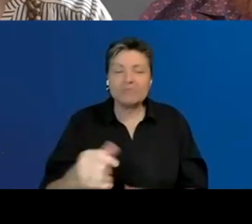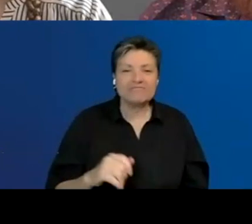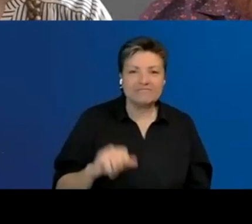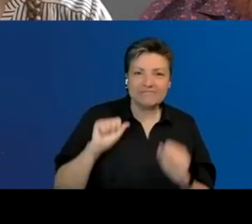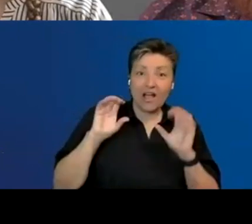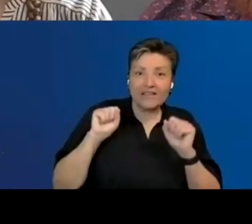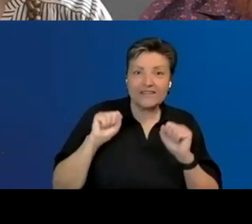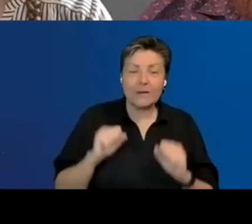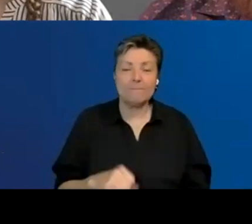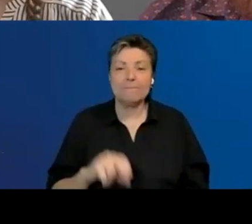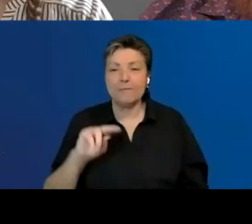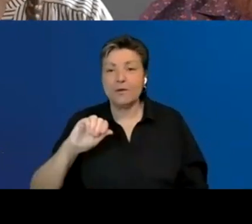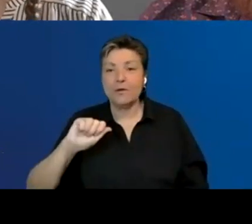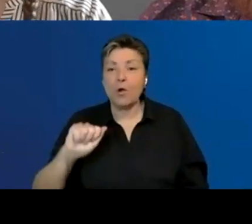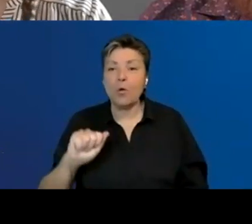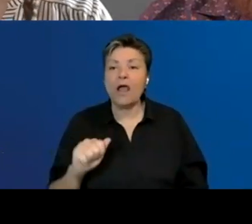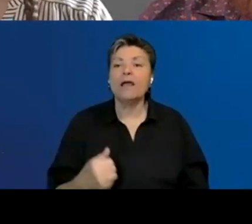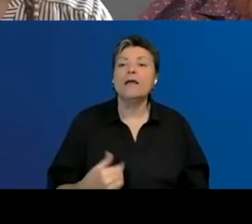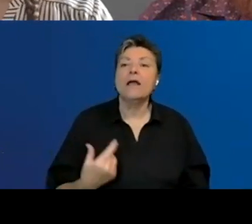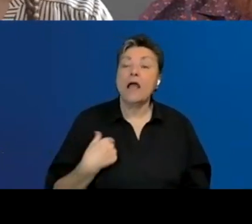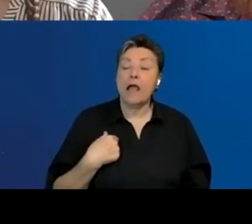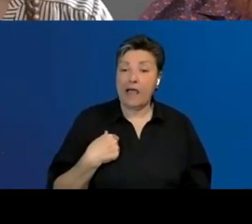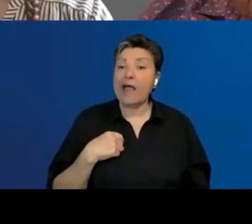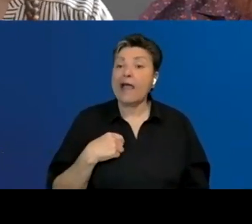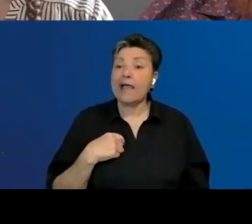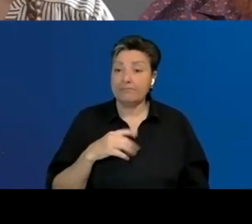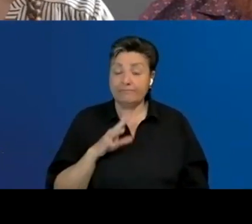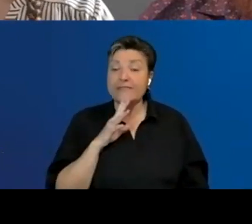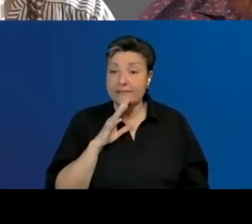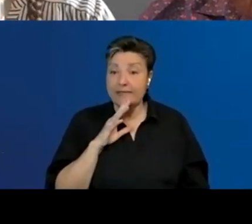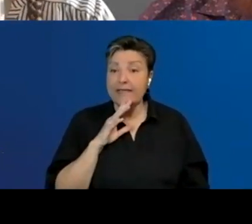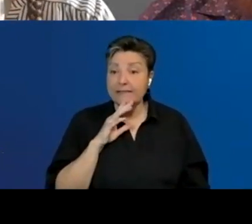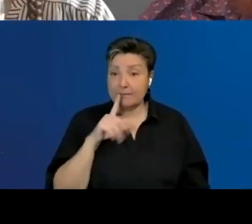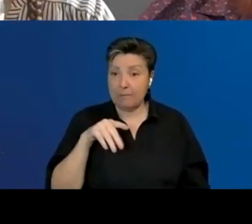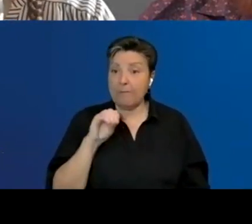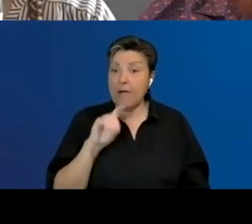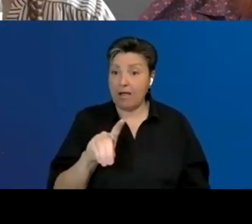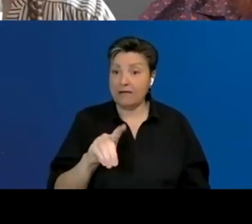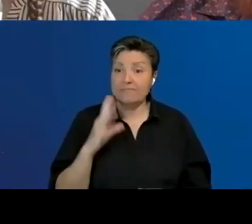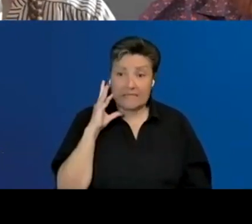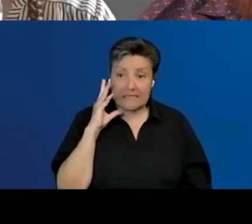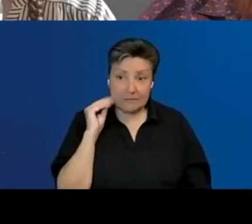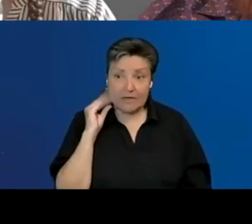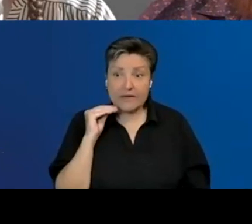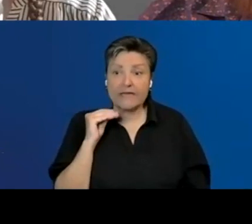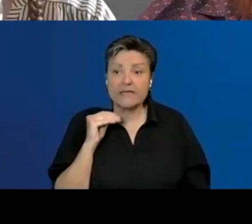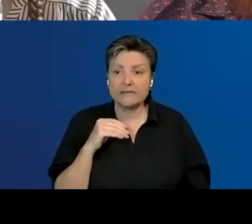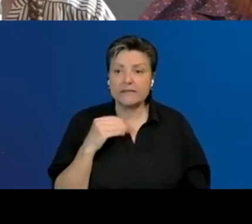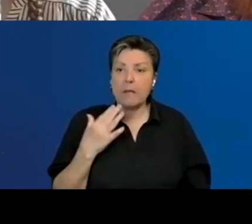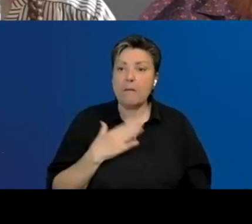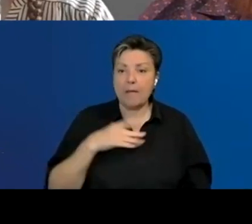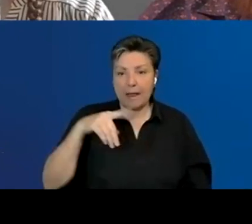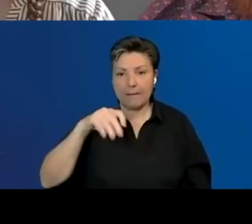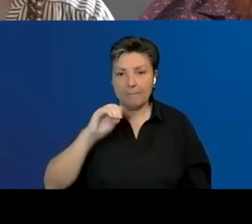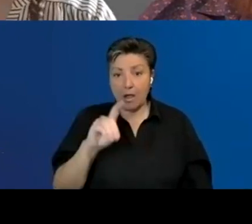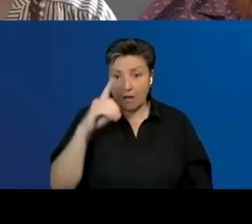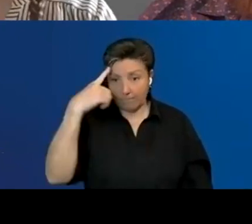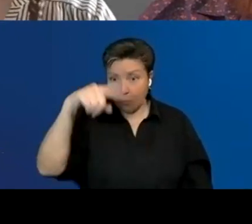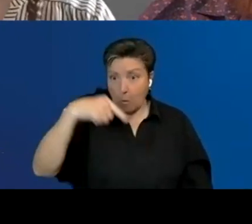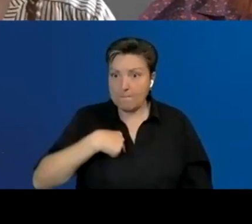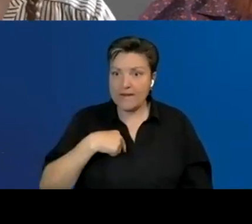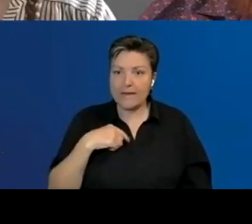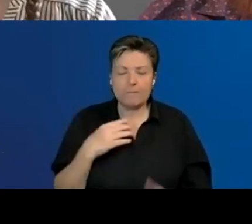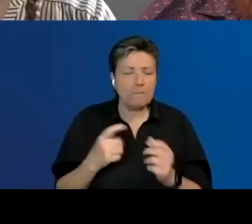Yeah, so I do talk about it, and my podcast for me was a big reason why